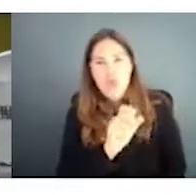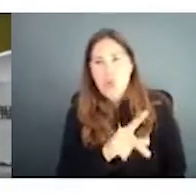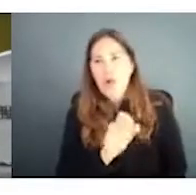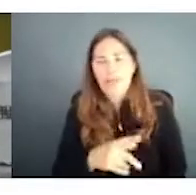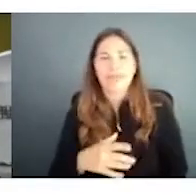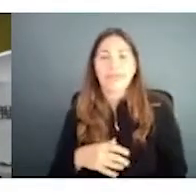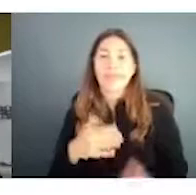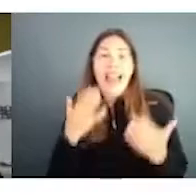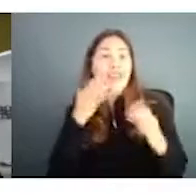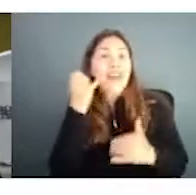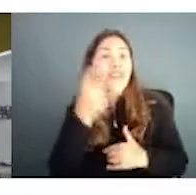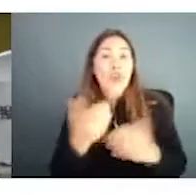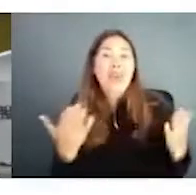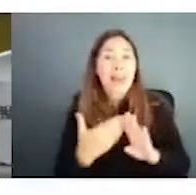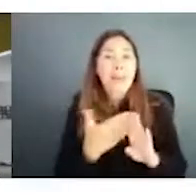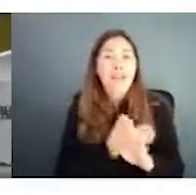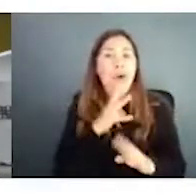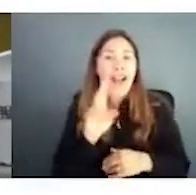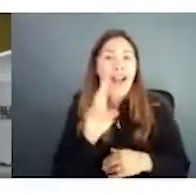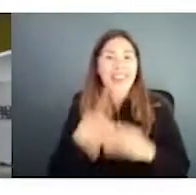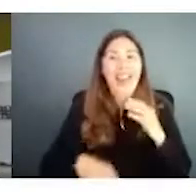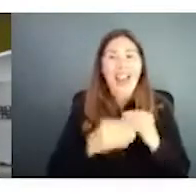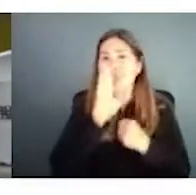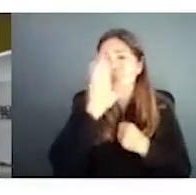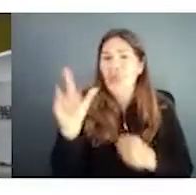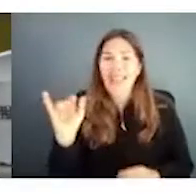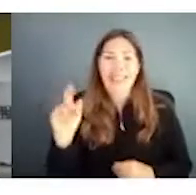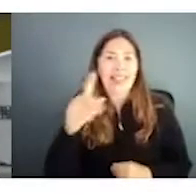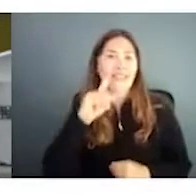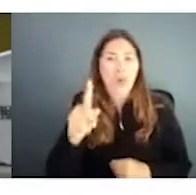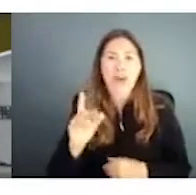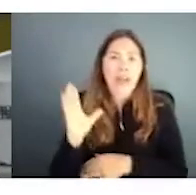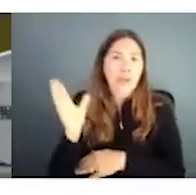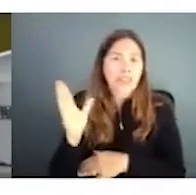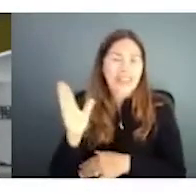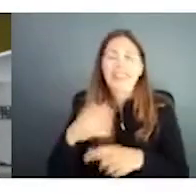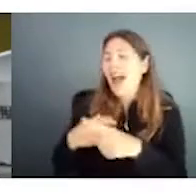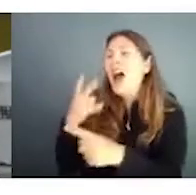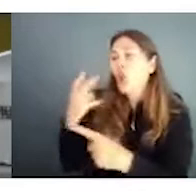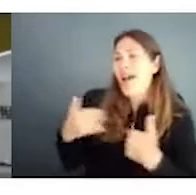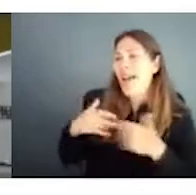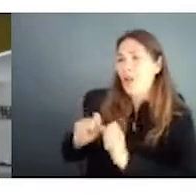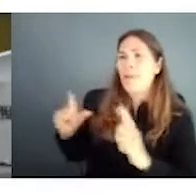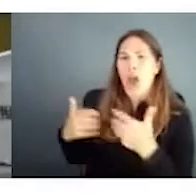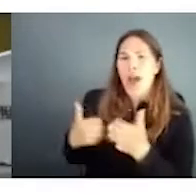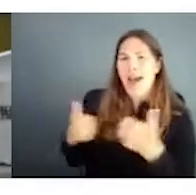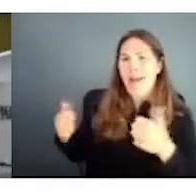drop, I don't know if you were here, Miss Linda, I did drop the direct link to the presentation in the chat. I saw that. I've got it up on my other